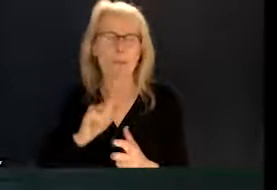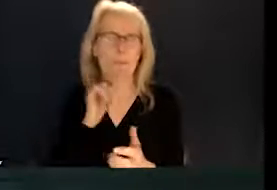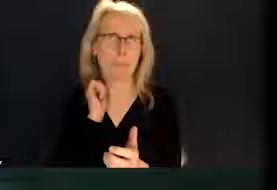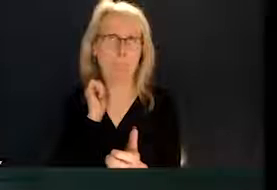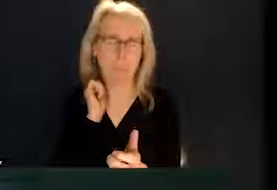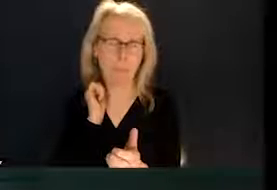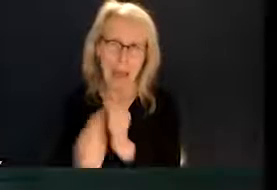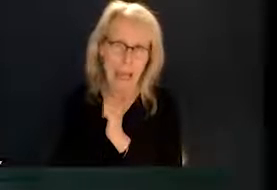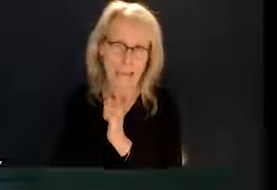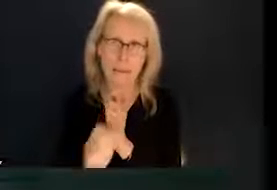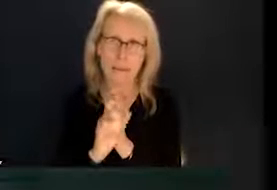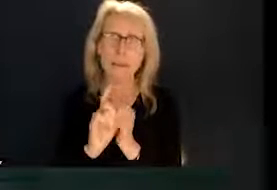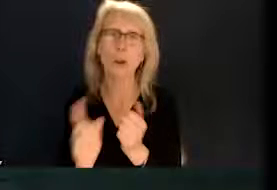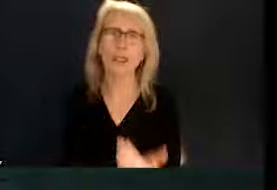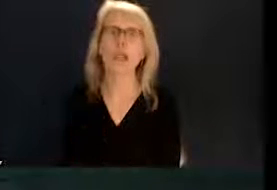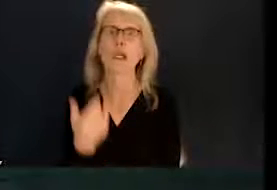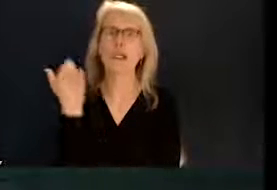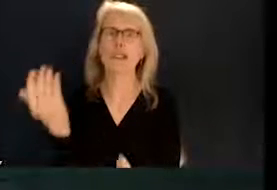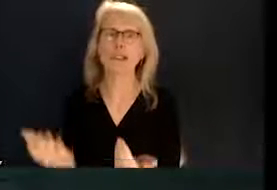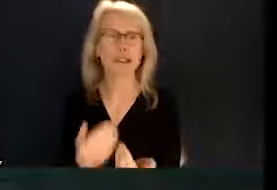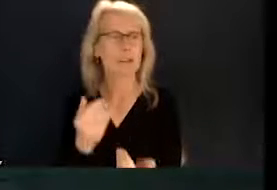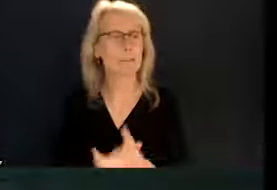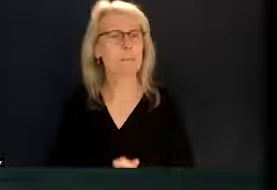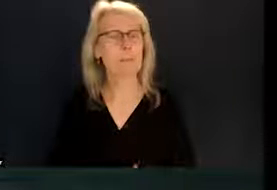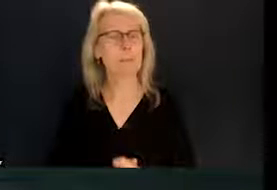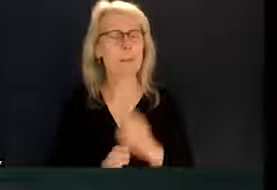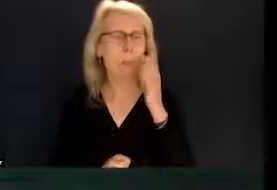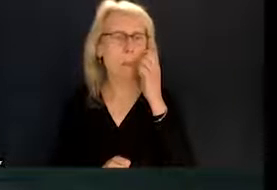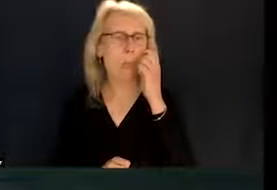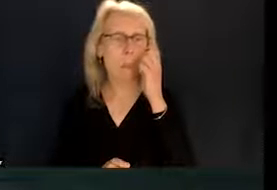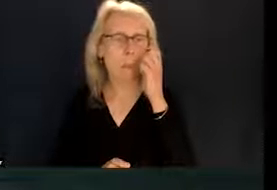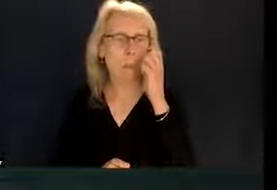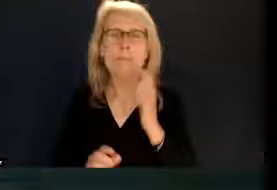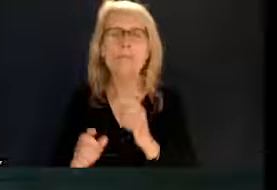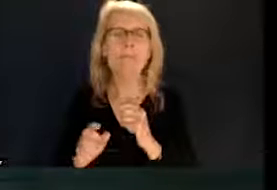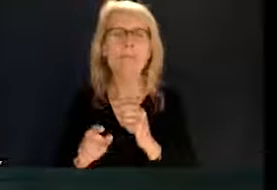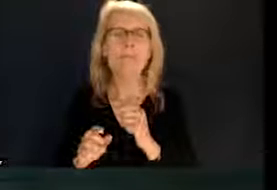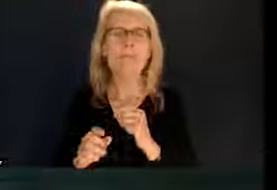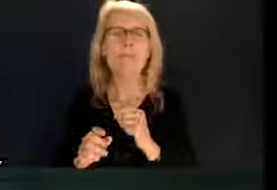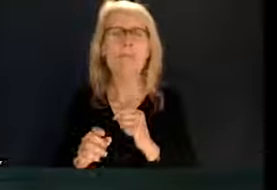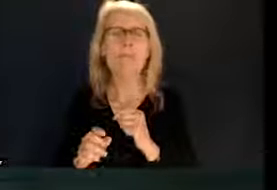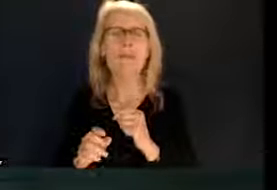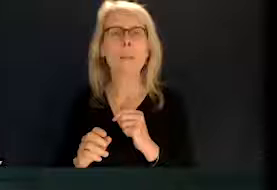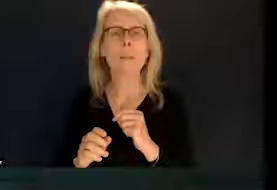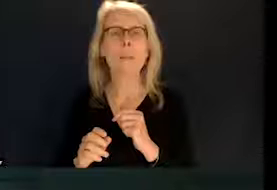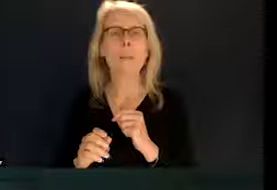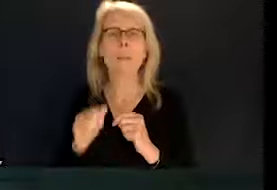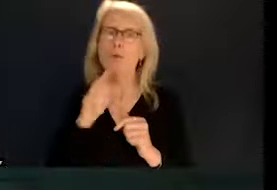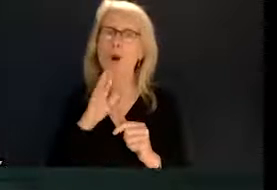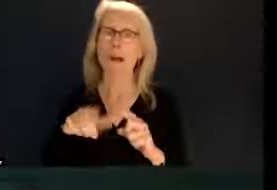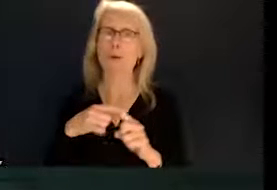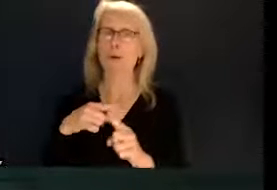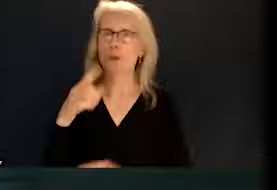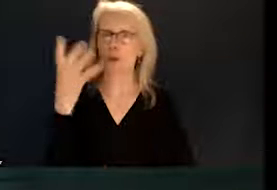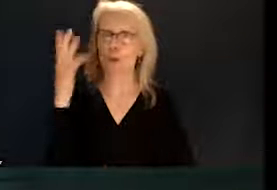It's easy. Second Marvel reference. Groot, which is a really good one because we're going to talk about trees,